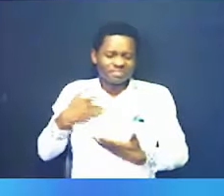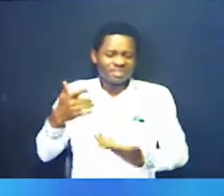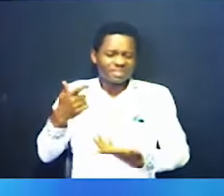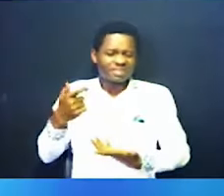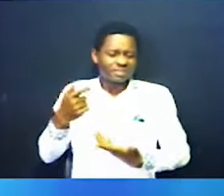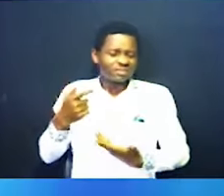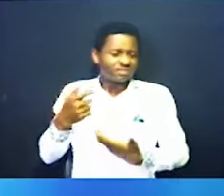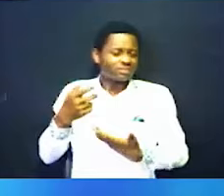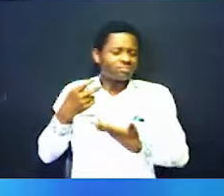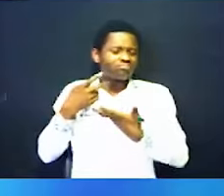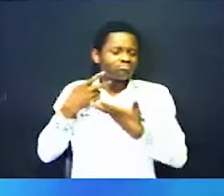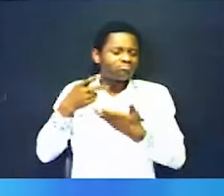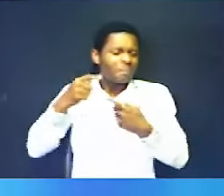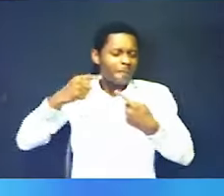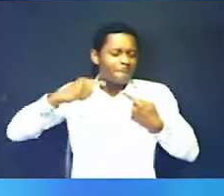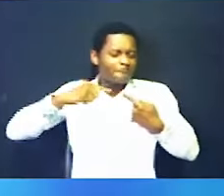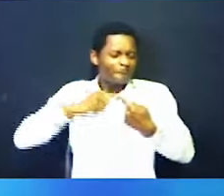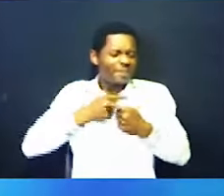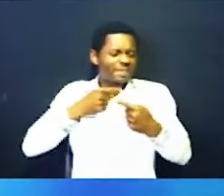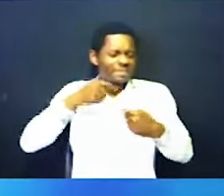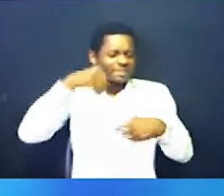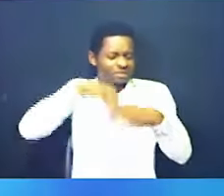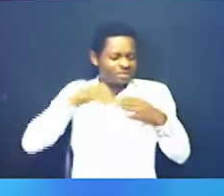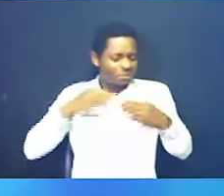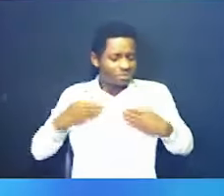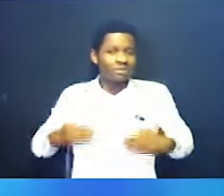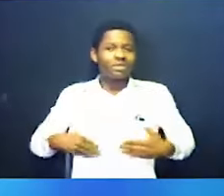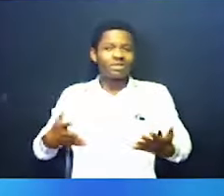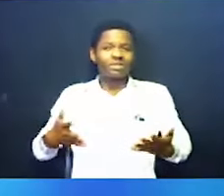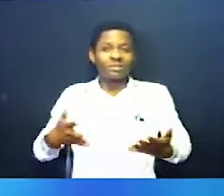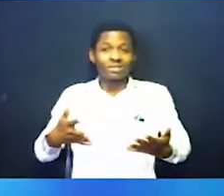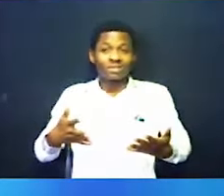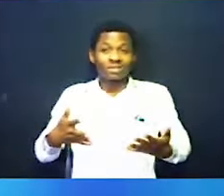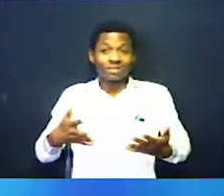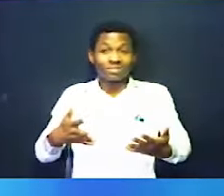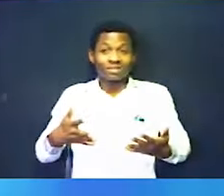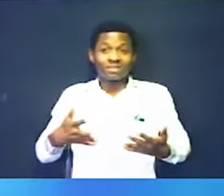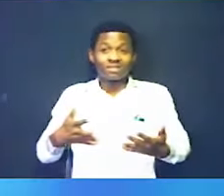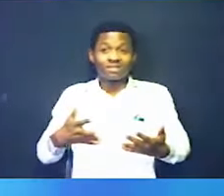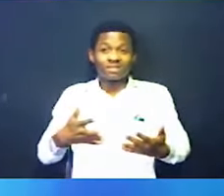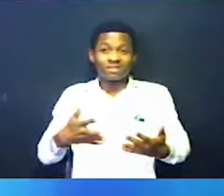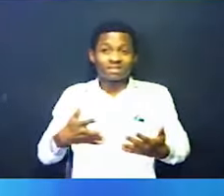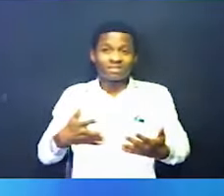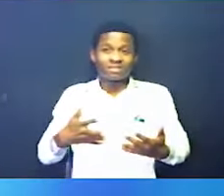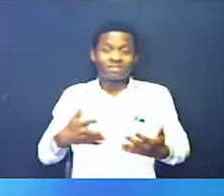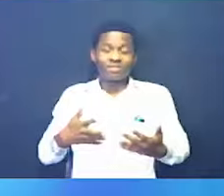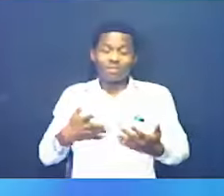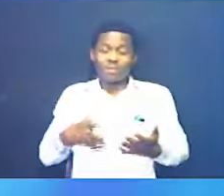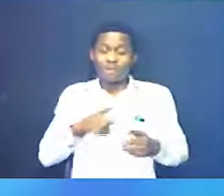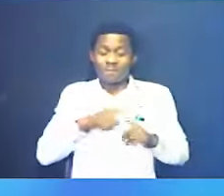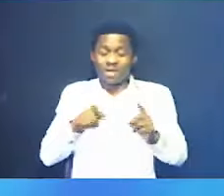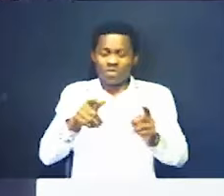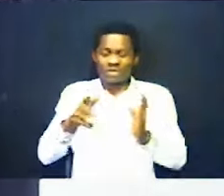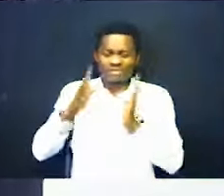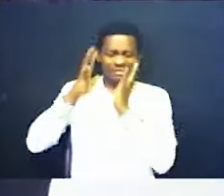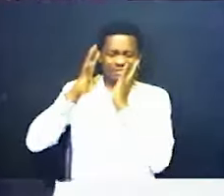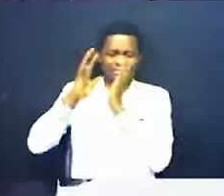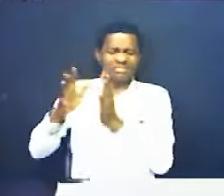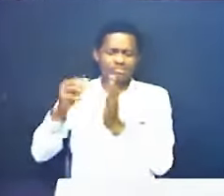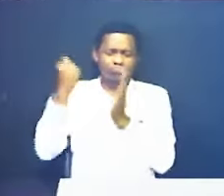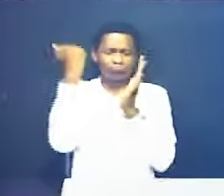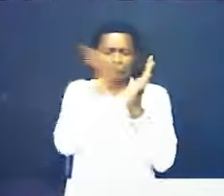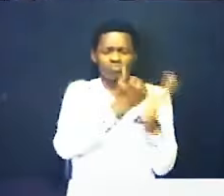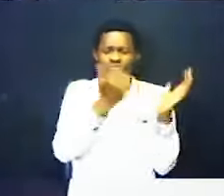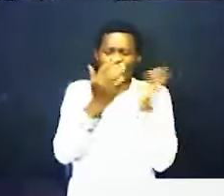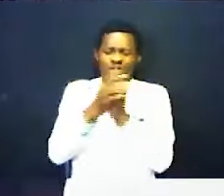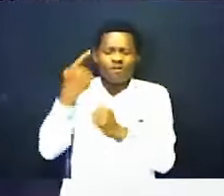You can feel sometimes for the body. But when you leave it crucified for a long while, it will die. Se wo boni